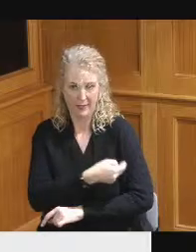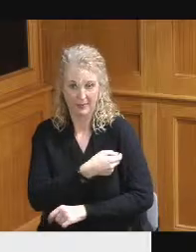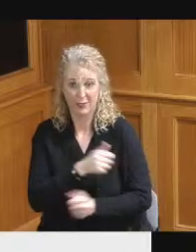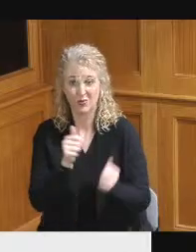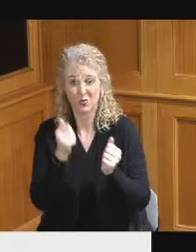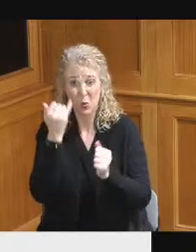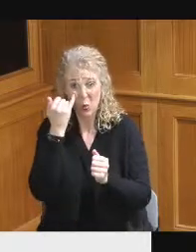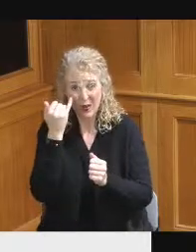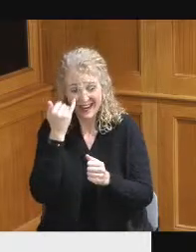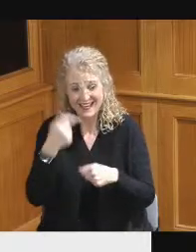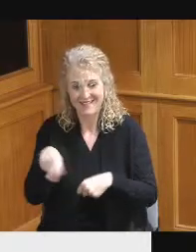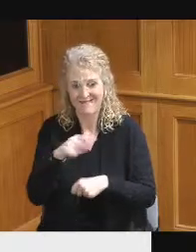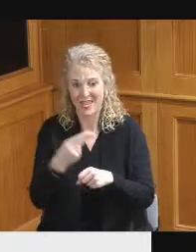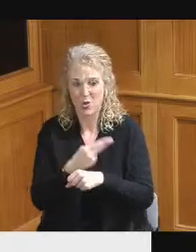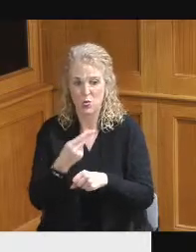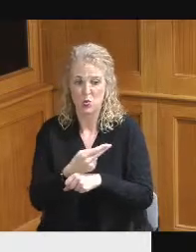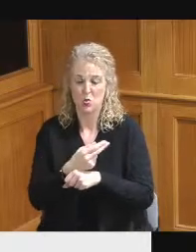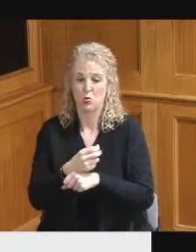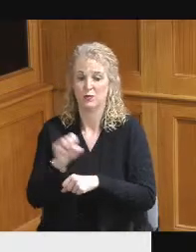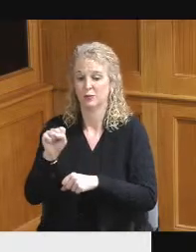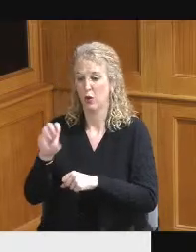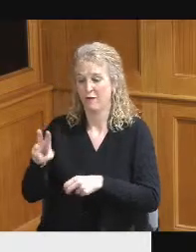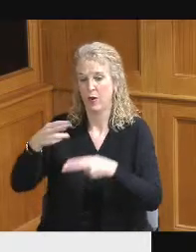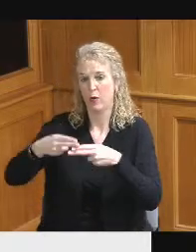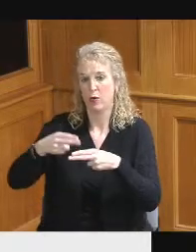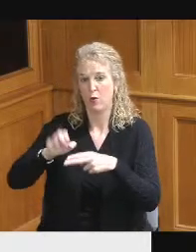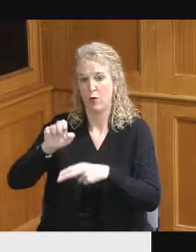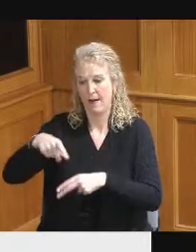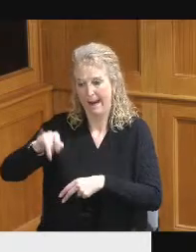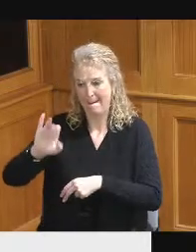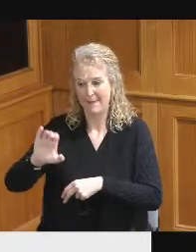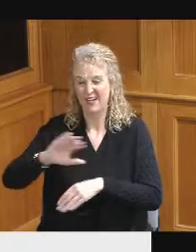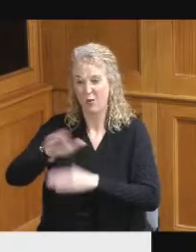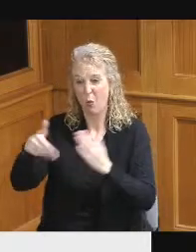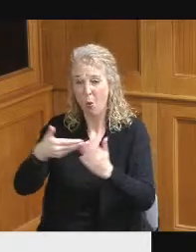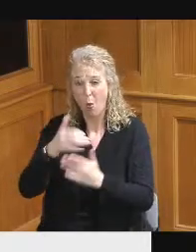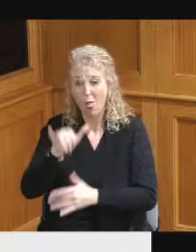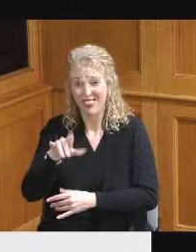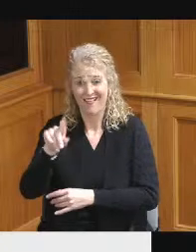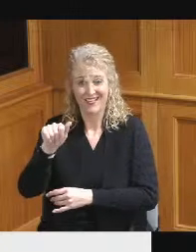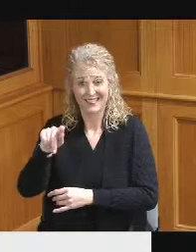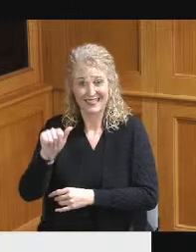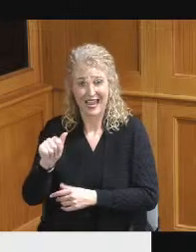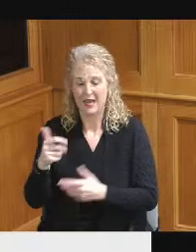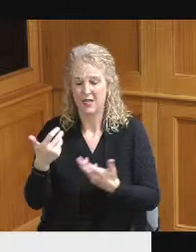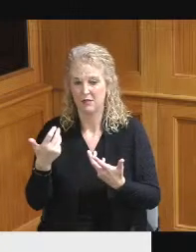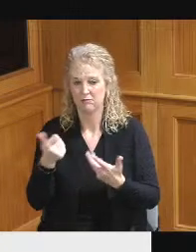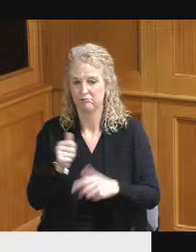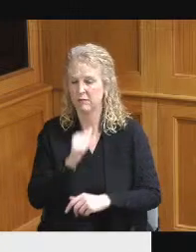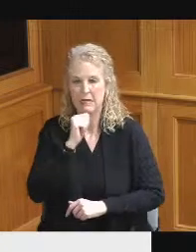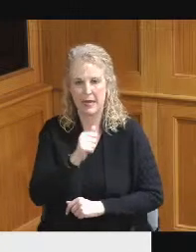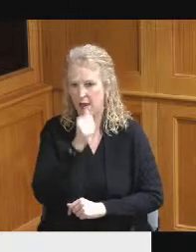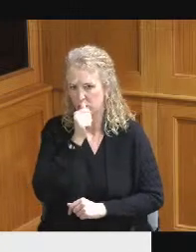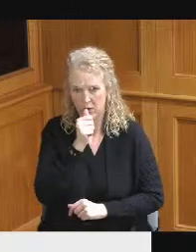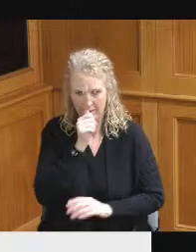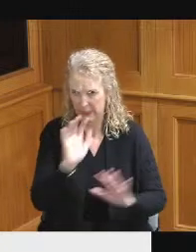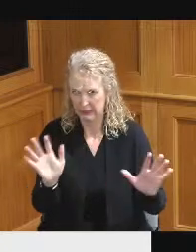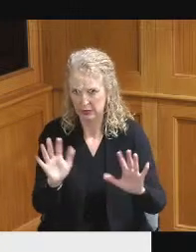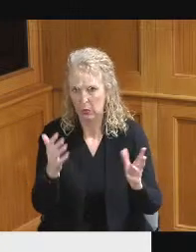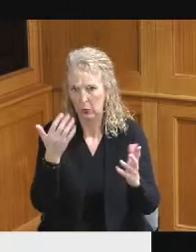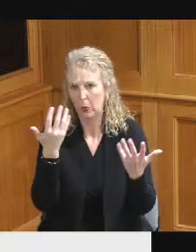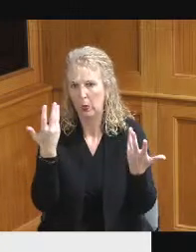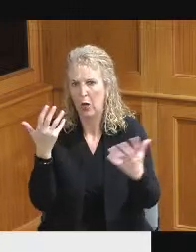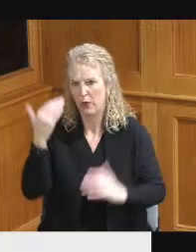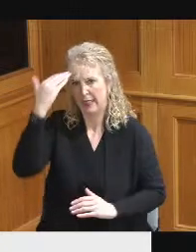EPIC software for their electronic health record. These are data that, as I said, are de-identified and not traceable back to